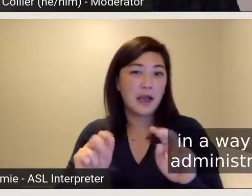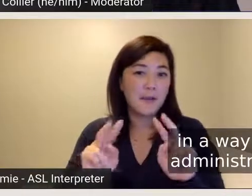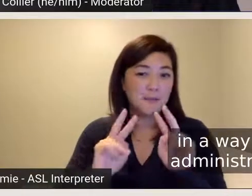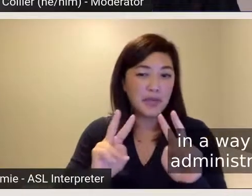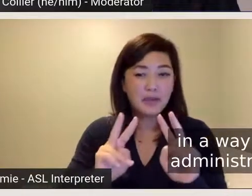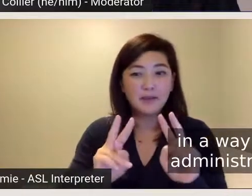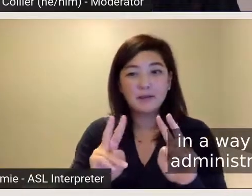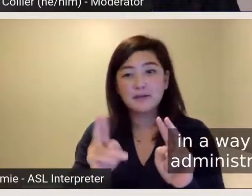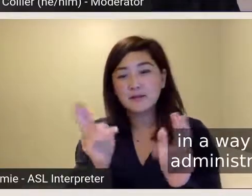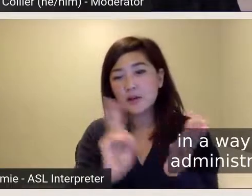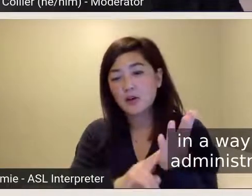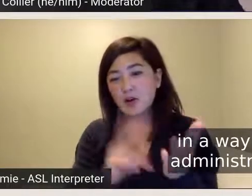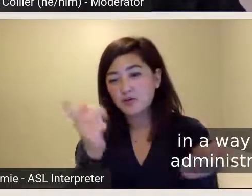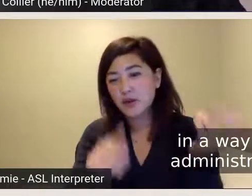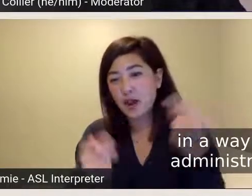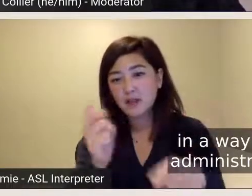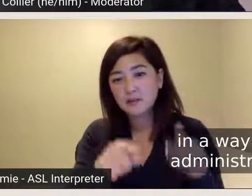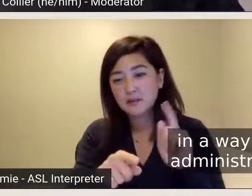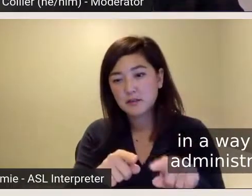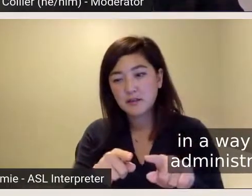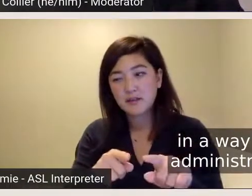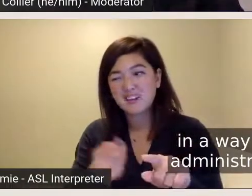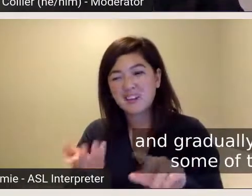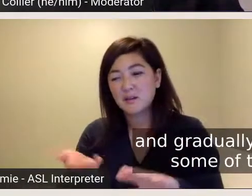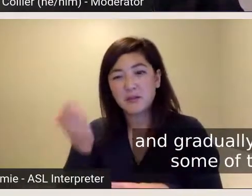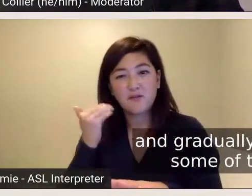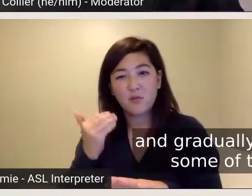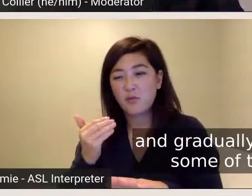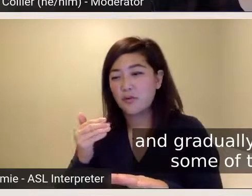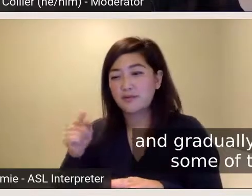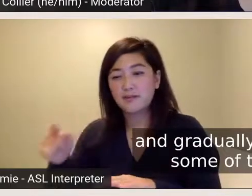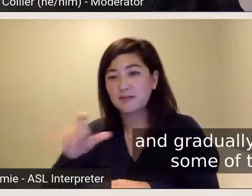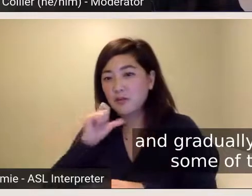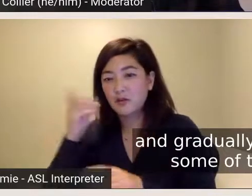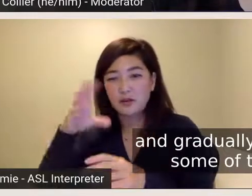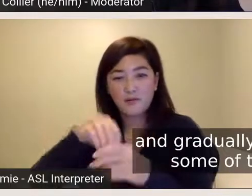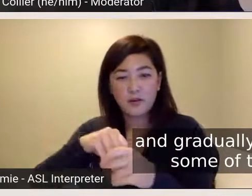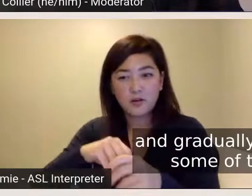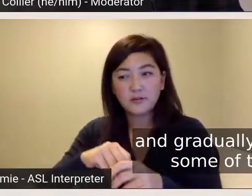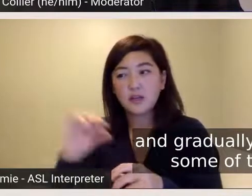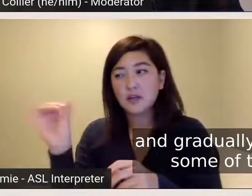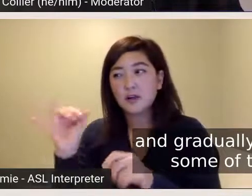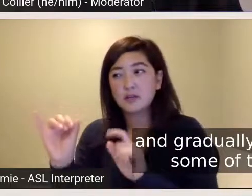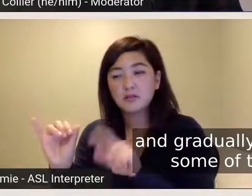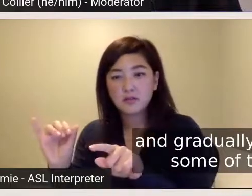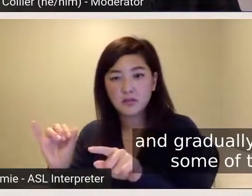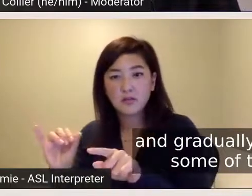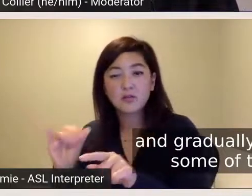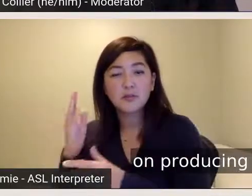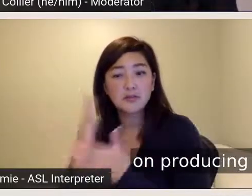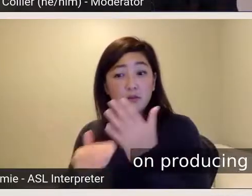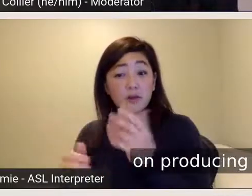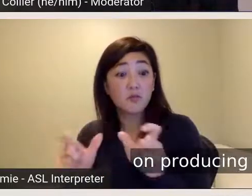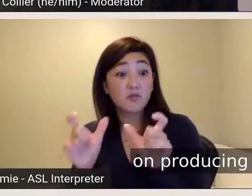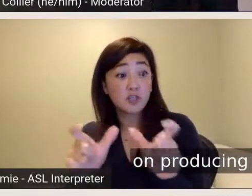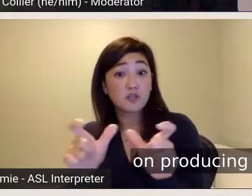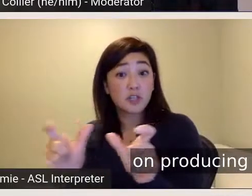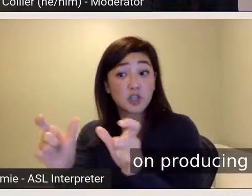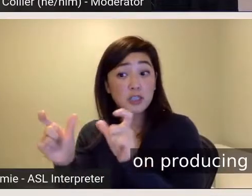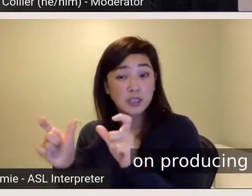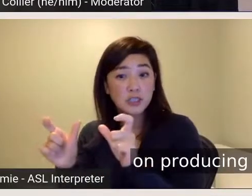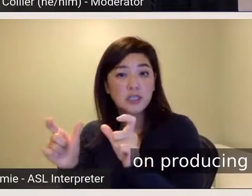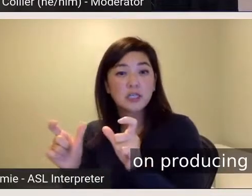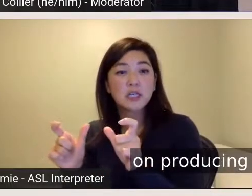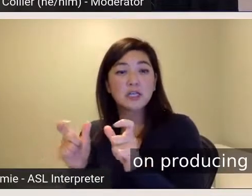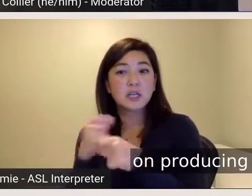that previous administrations did not, and gradually kind of reducing some of the restrictions on producing